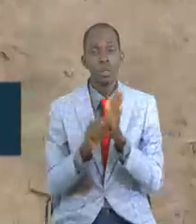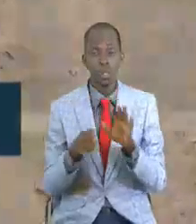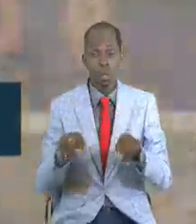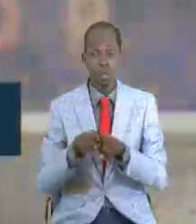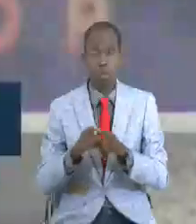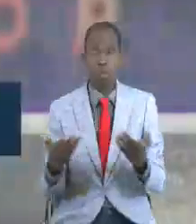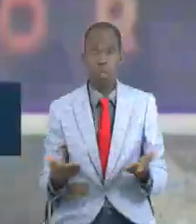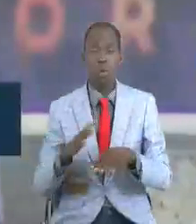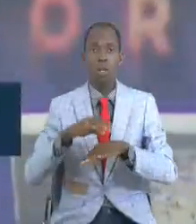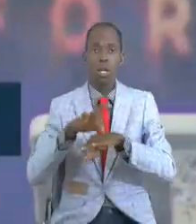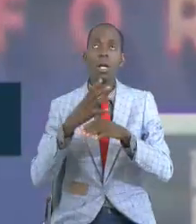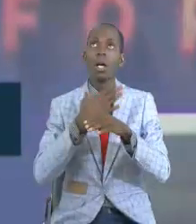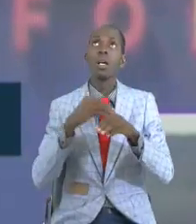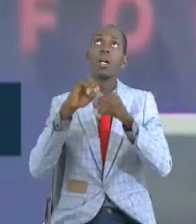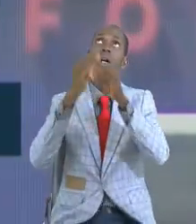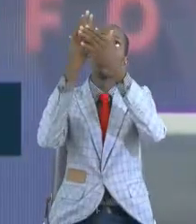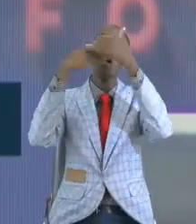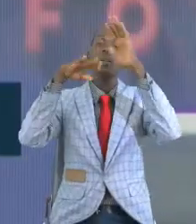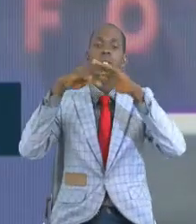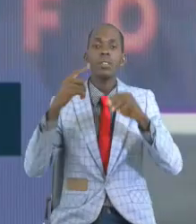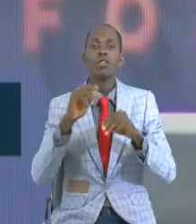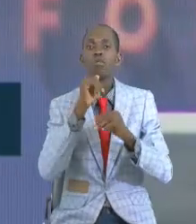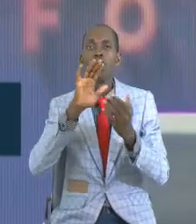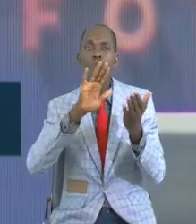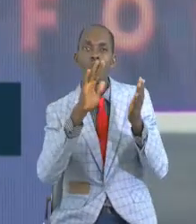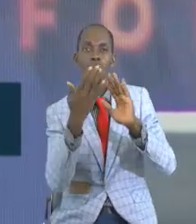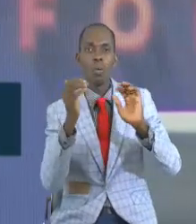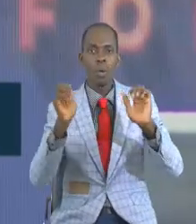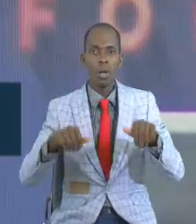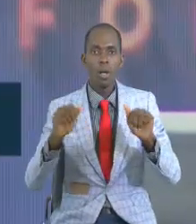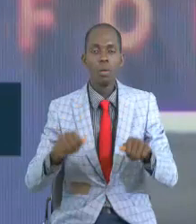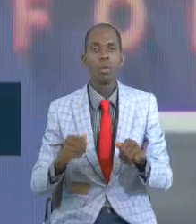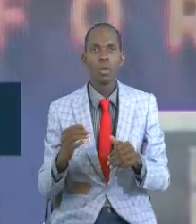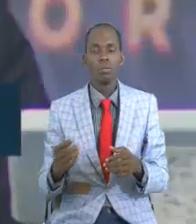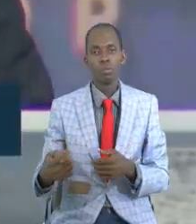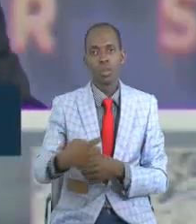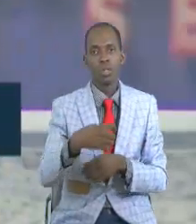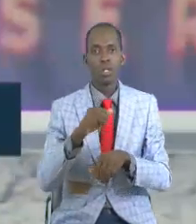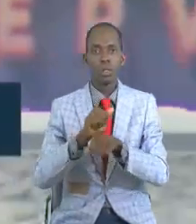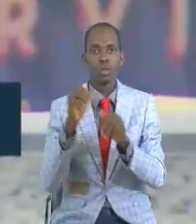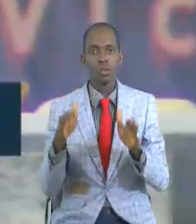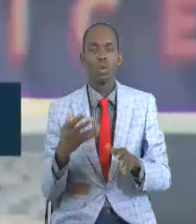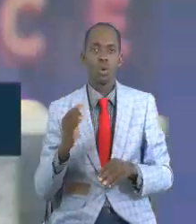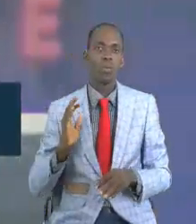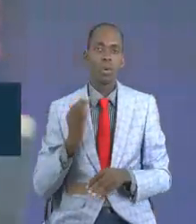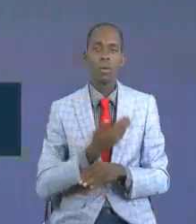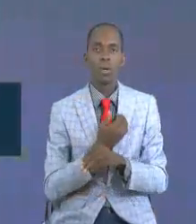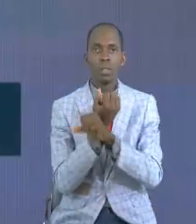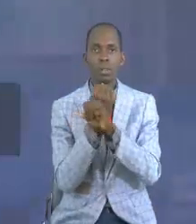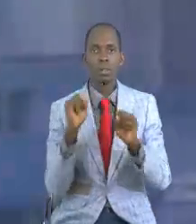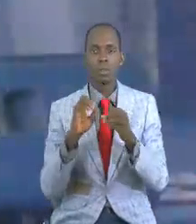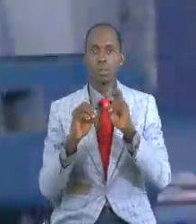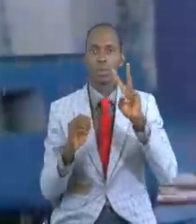in heaven, the incomparable cornerstone of our salvation. Number two is the